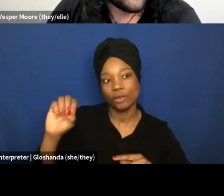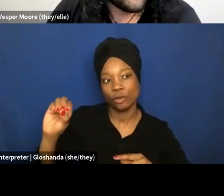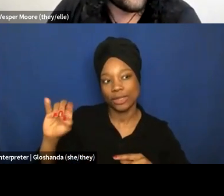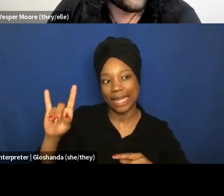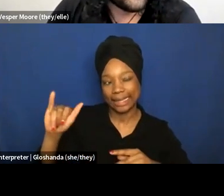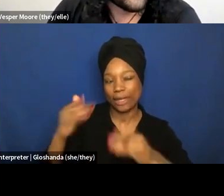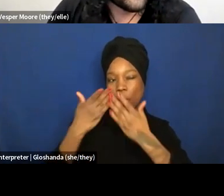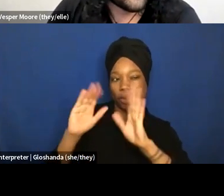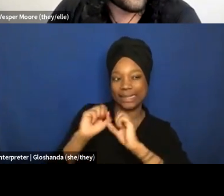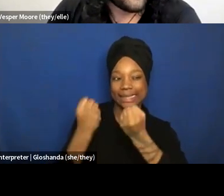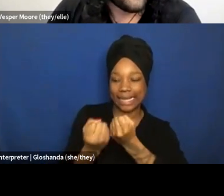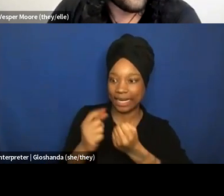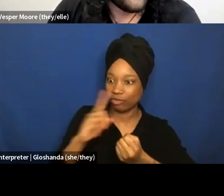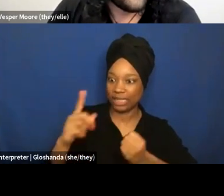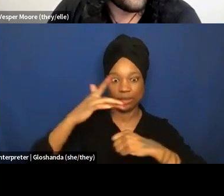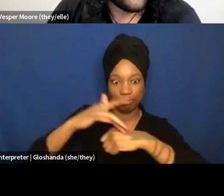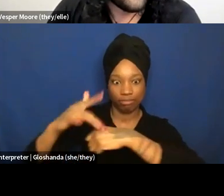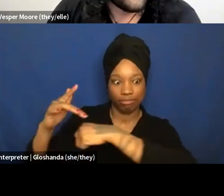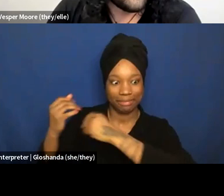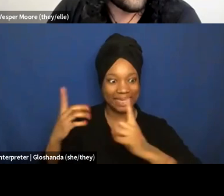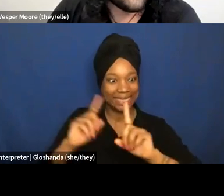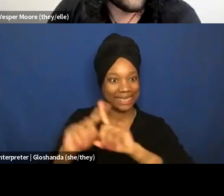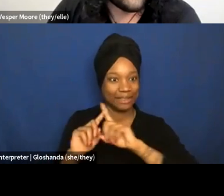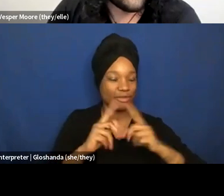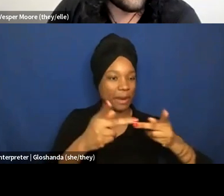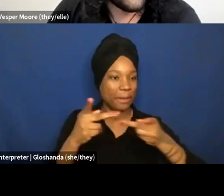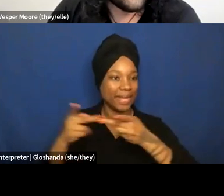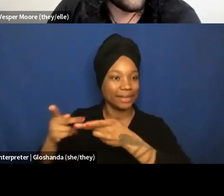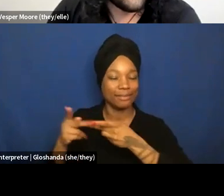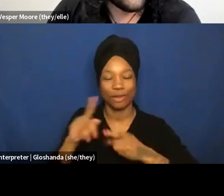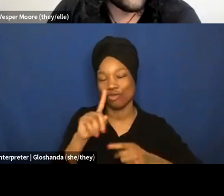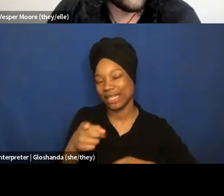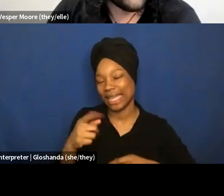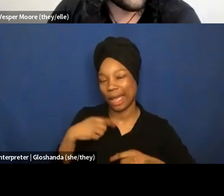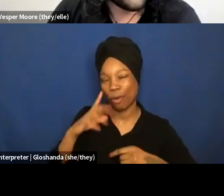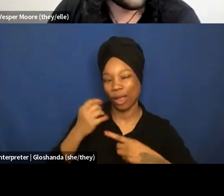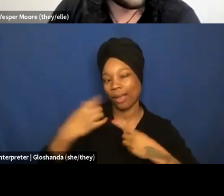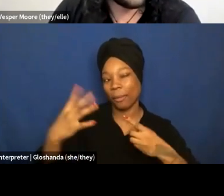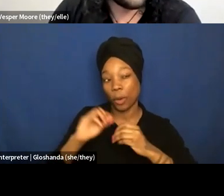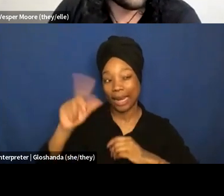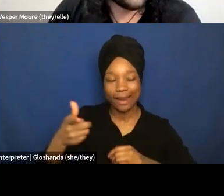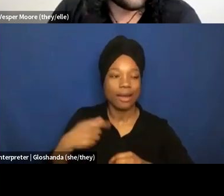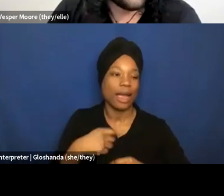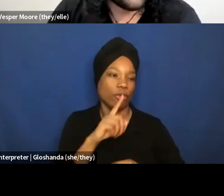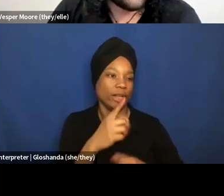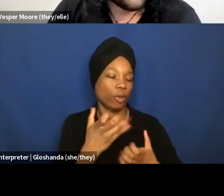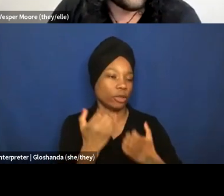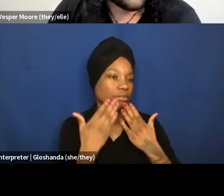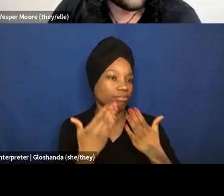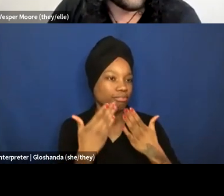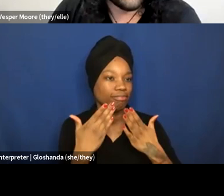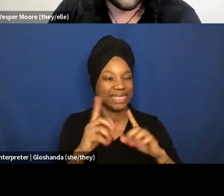about that, but the to be able to show my gratitude and appreciation for the movements that have